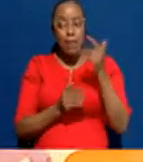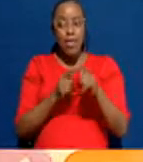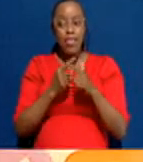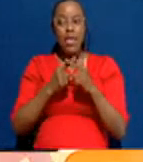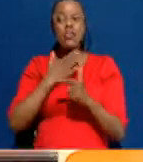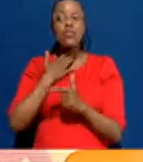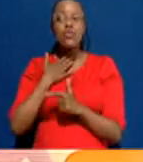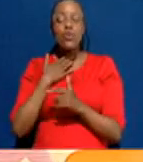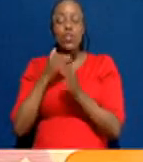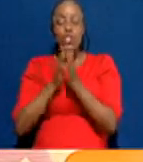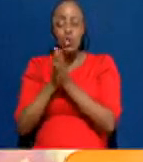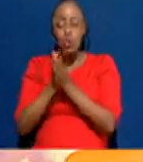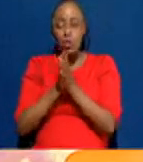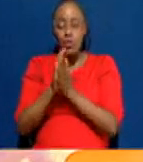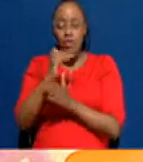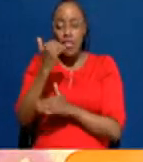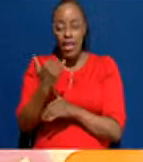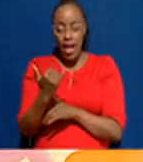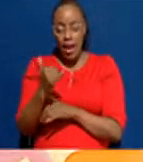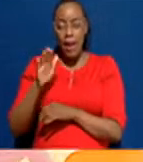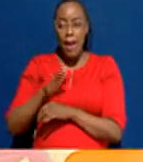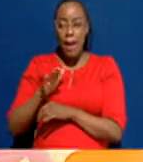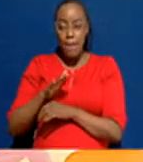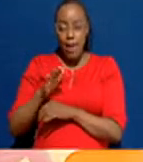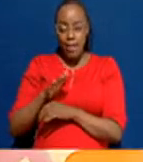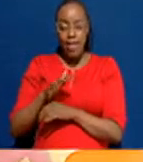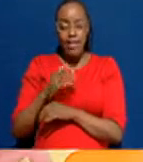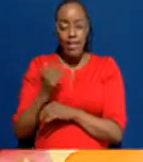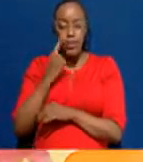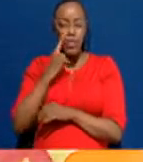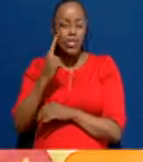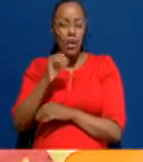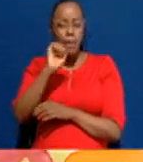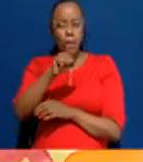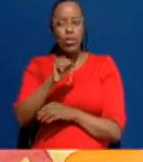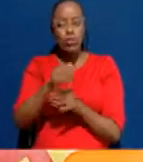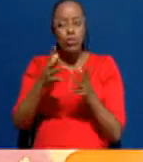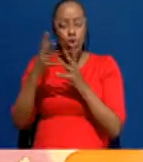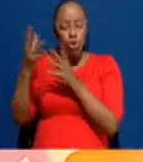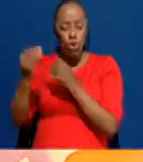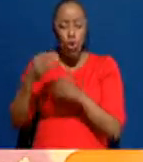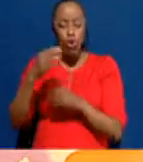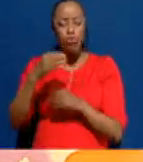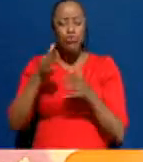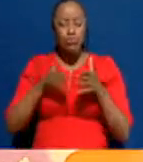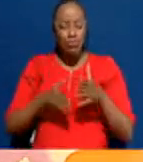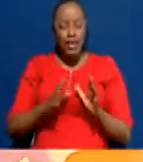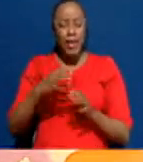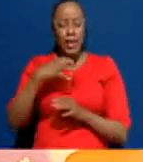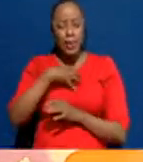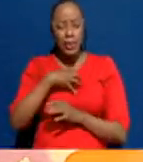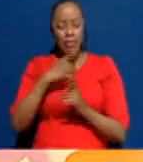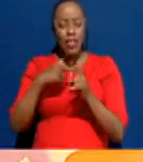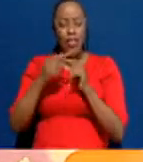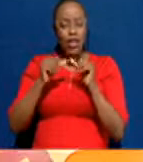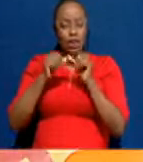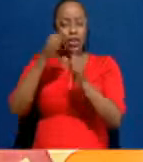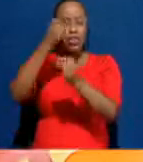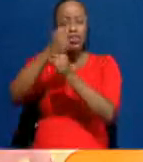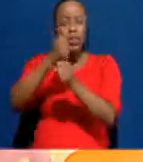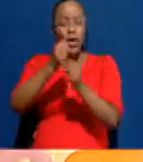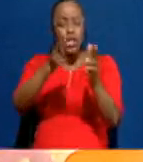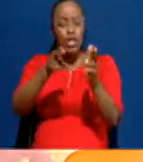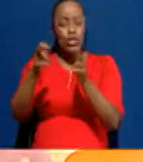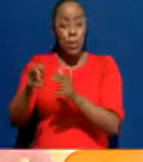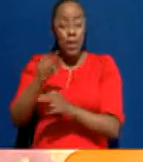to motivate also young mothers to know that unaweza enda maternity leave na kurudi kufanya kazi yenye unafanya. Yeah.